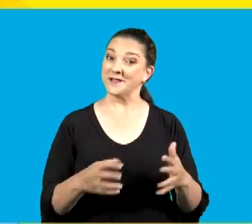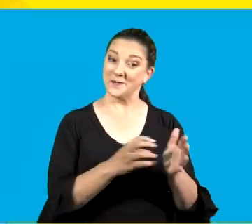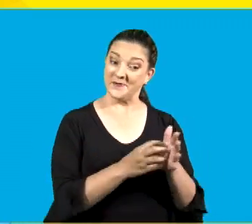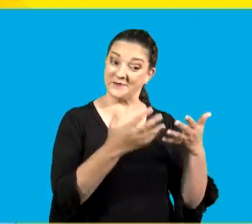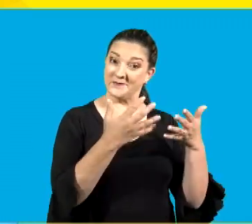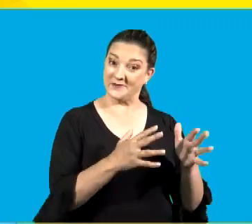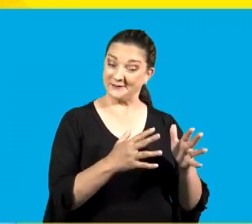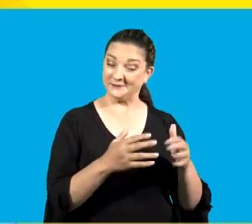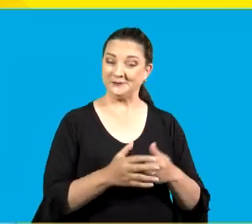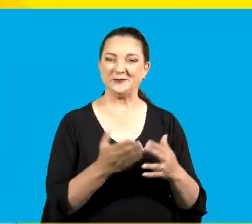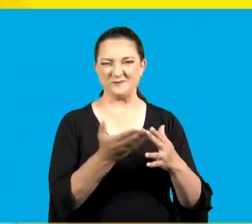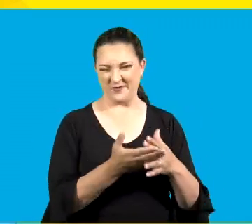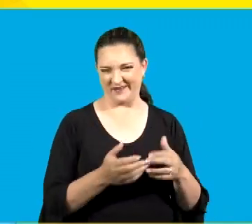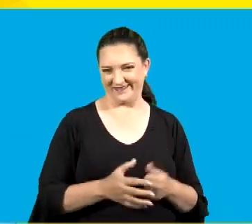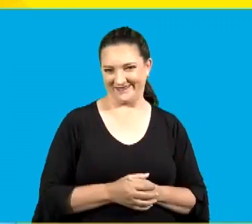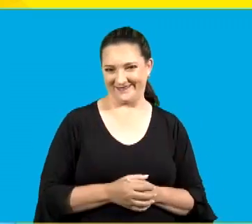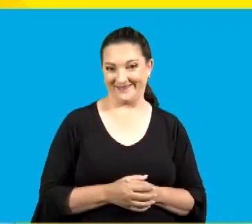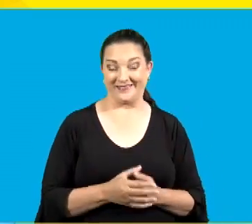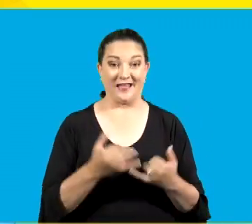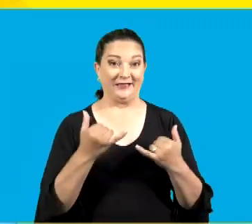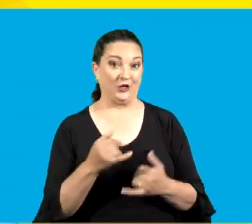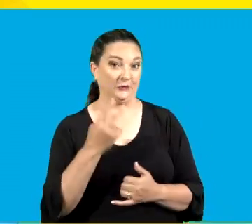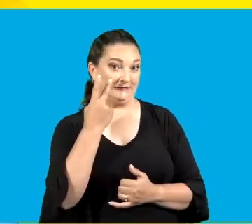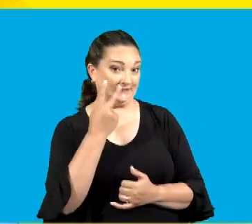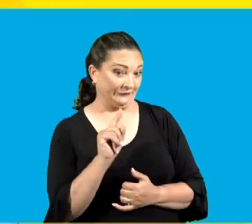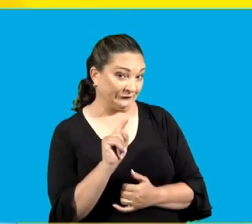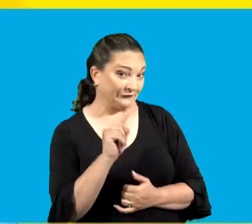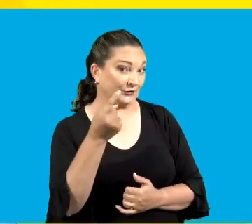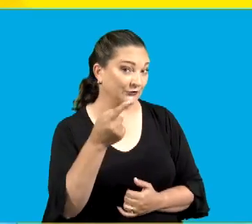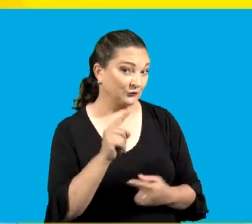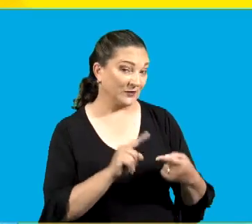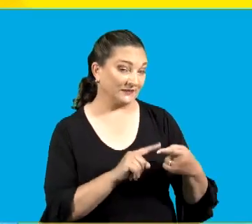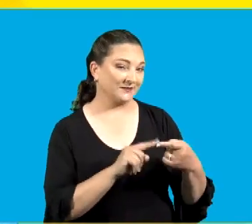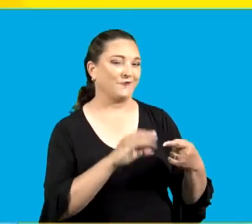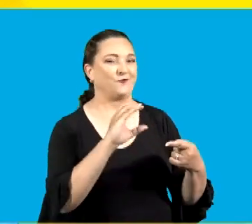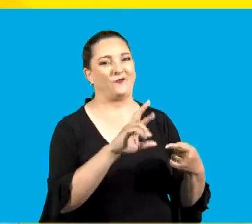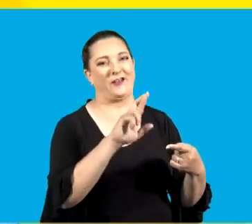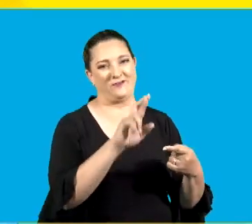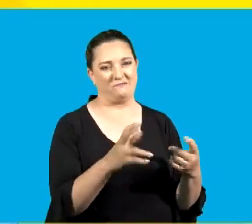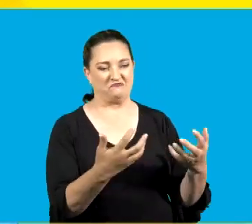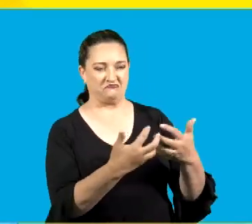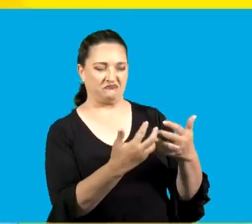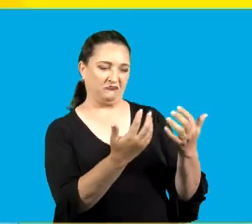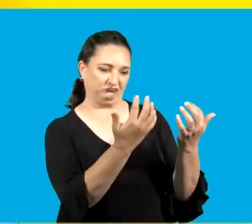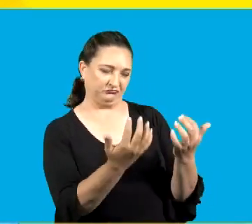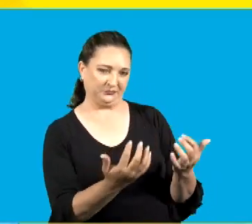Welcome back from the ad break. Let us look at the first reconciliation, that is the creditors